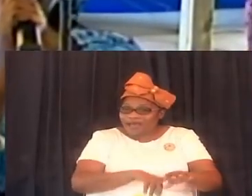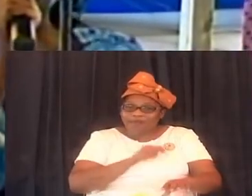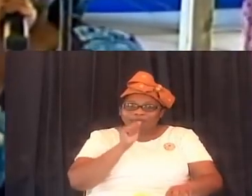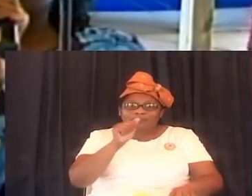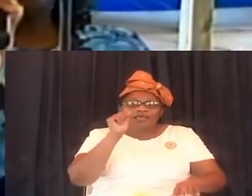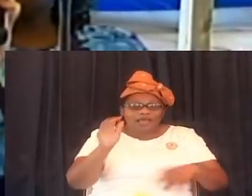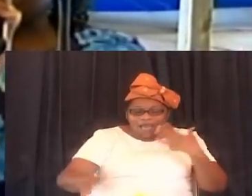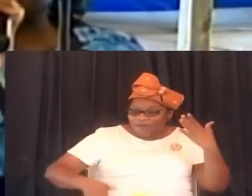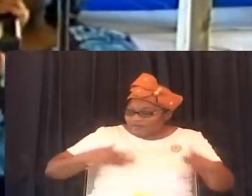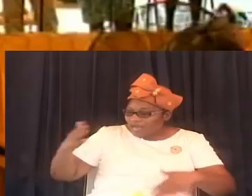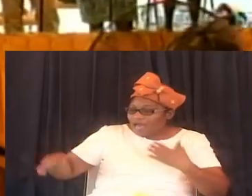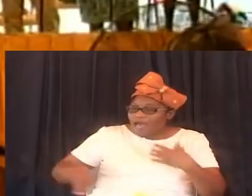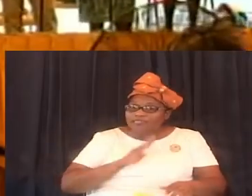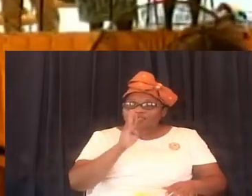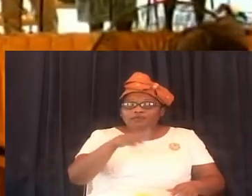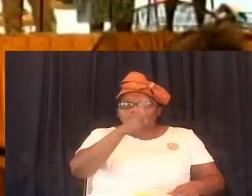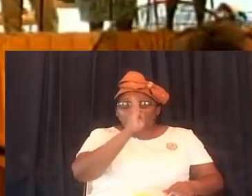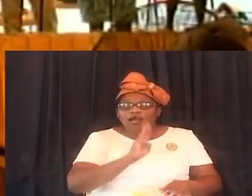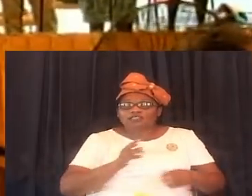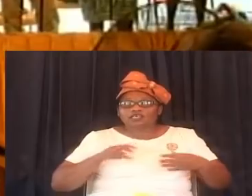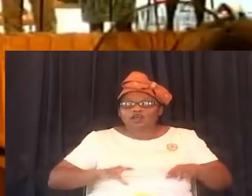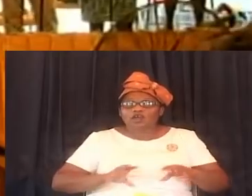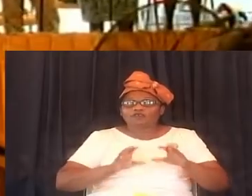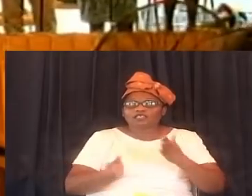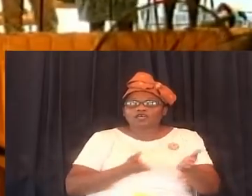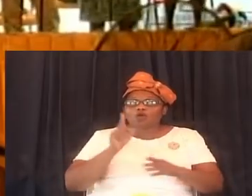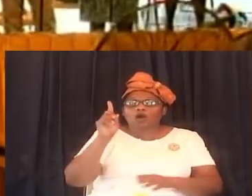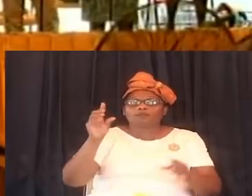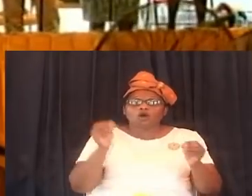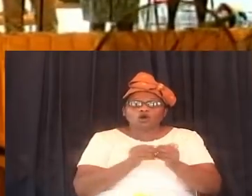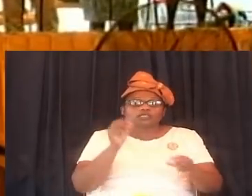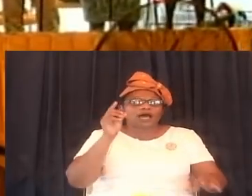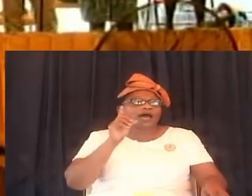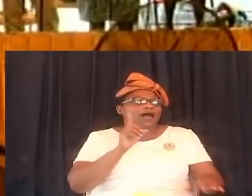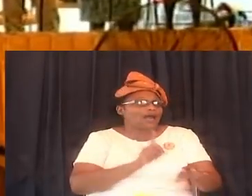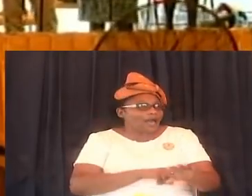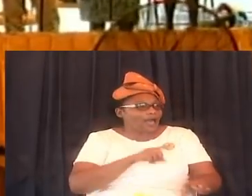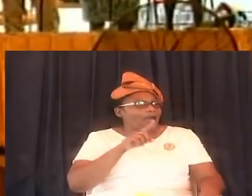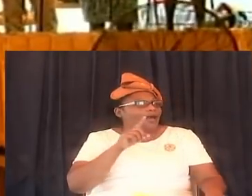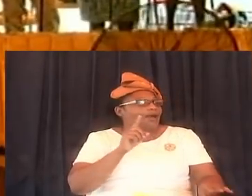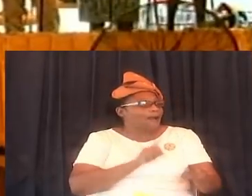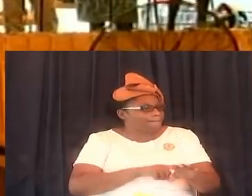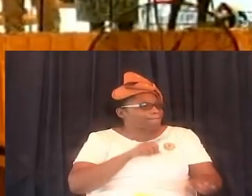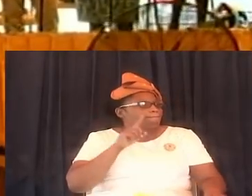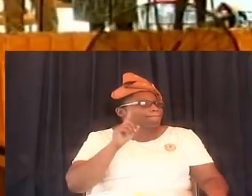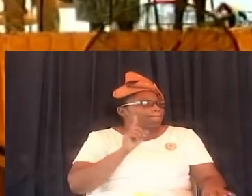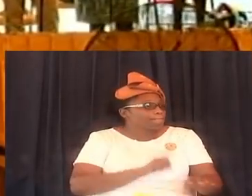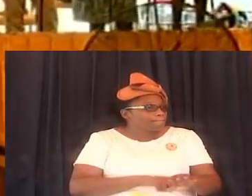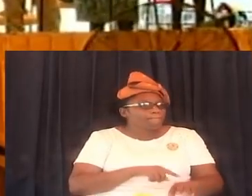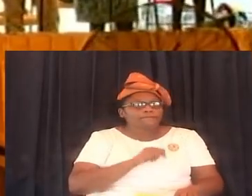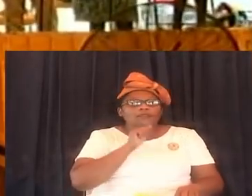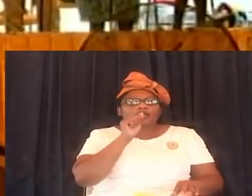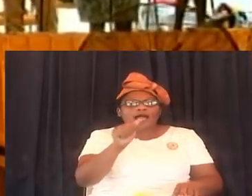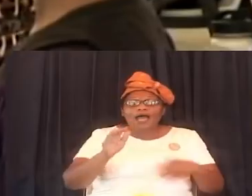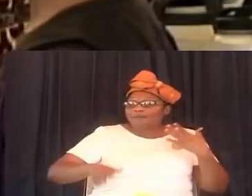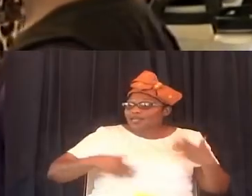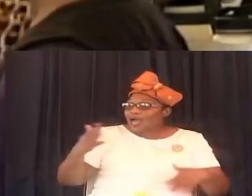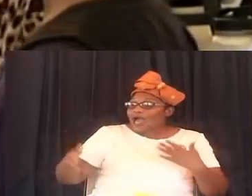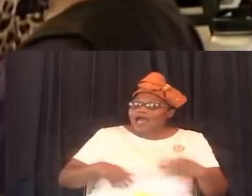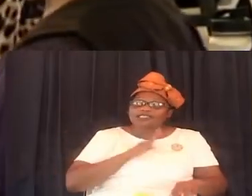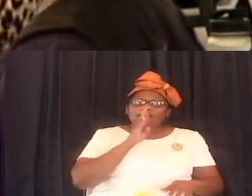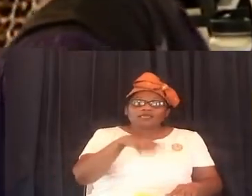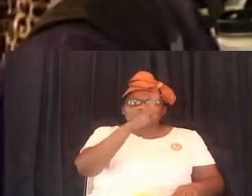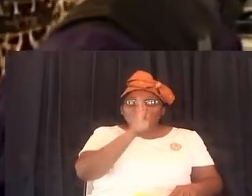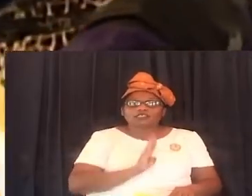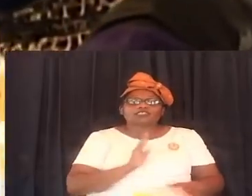time. I'm glad. I'm glad to be God's servant. One more time. Oh, I'm glad. I'm